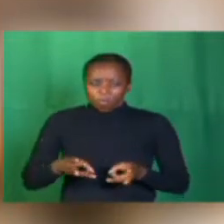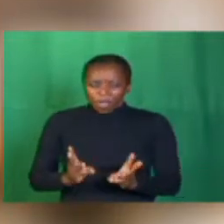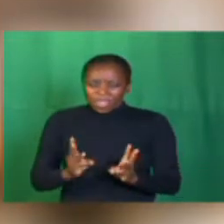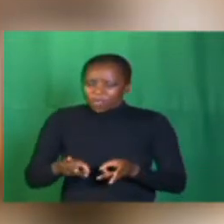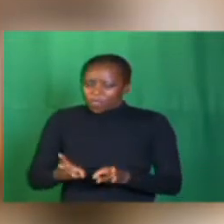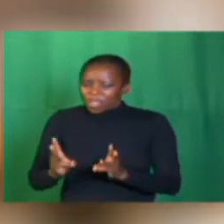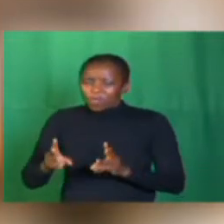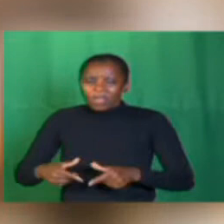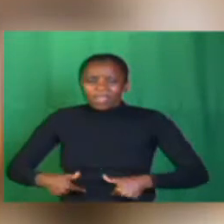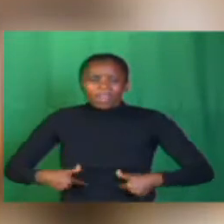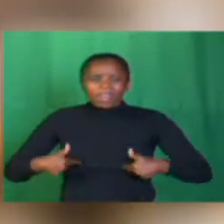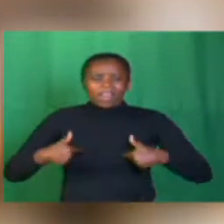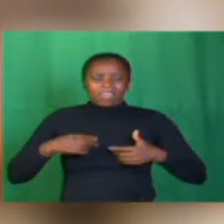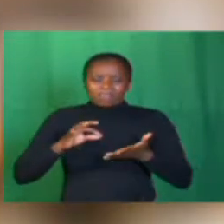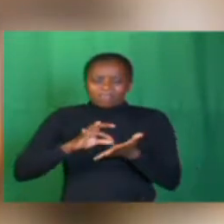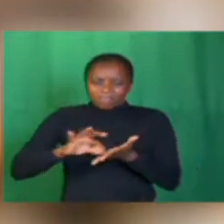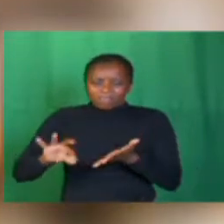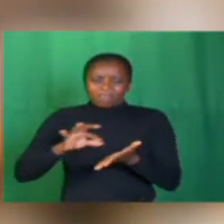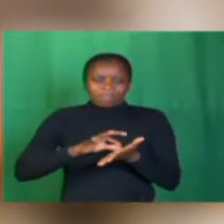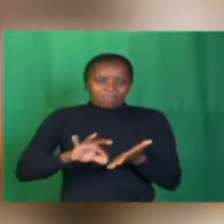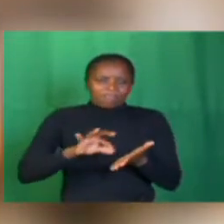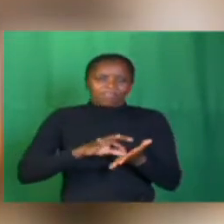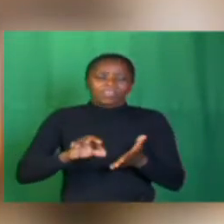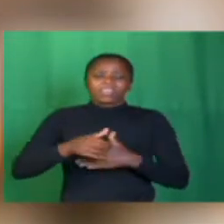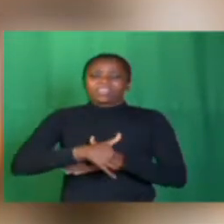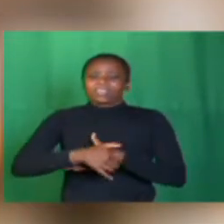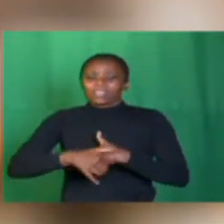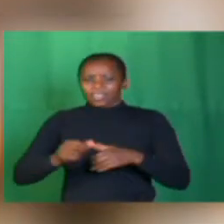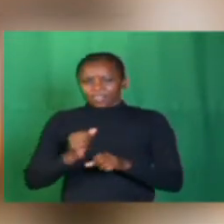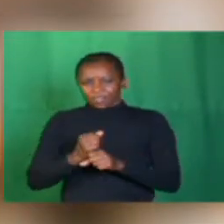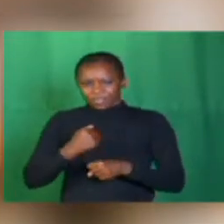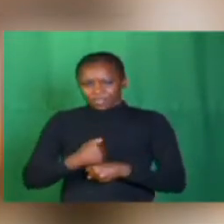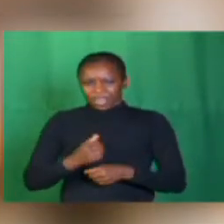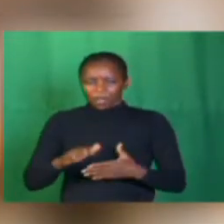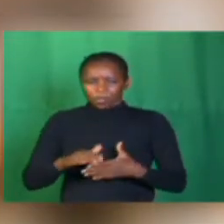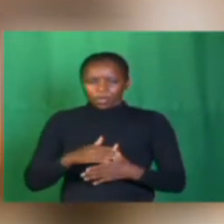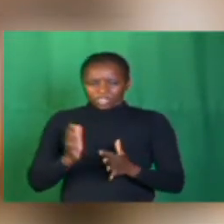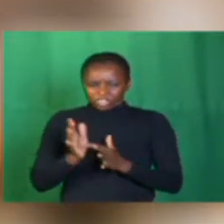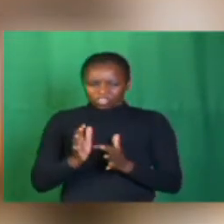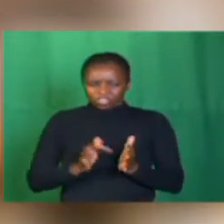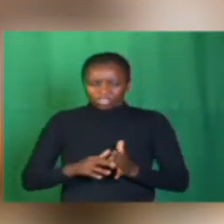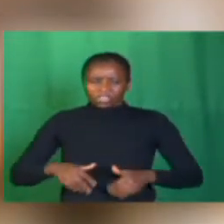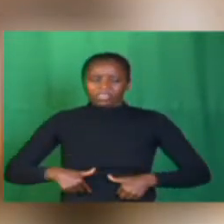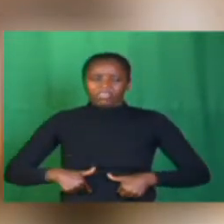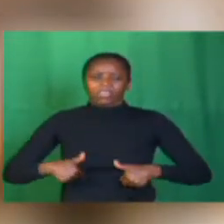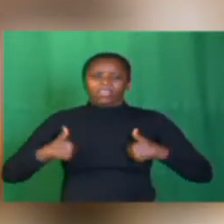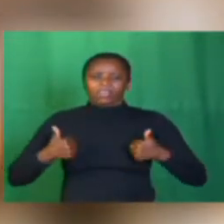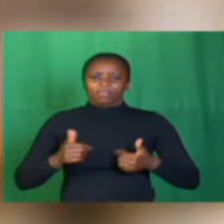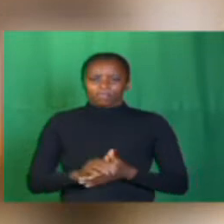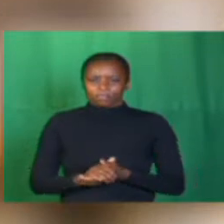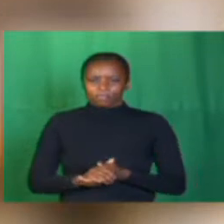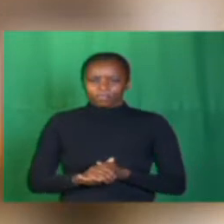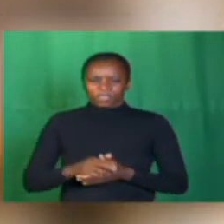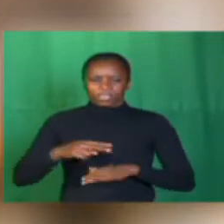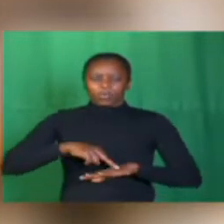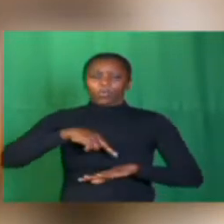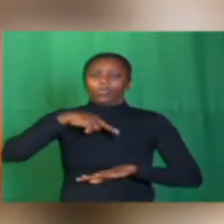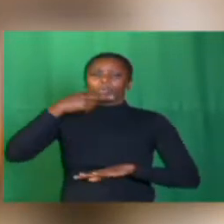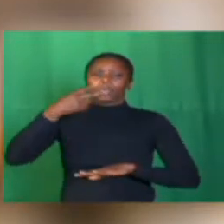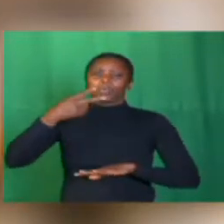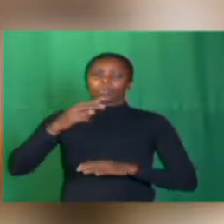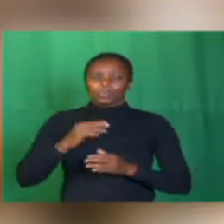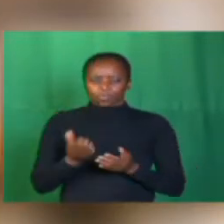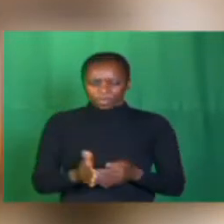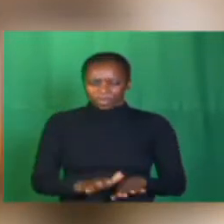because they know in their minds that Jesus Christ will return. He is alive. He rose from the dead and he was lifted